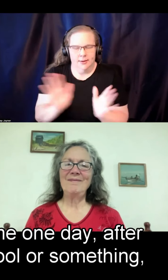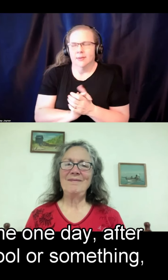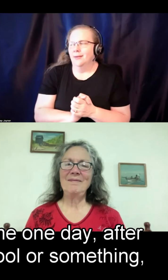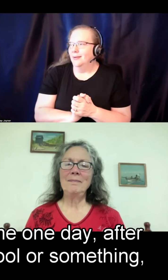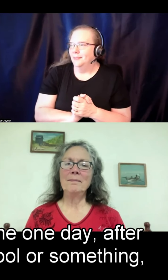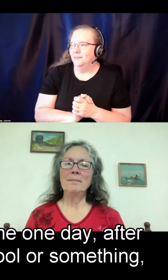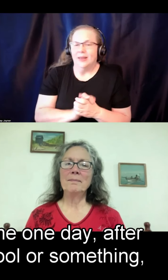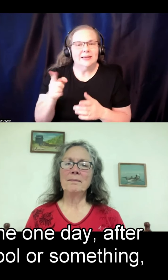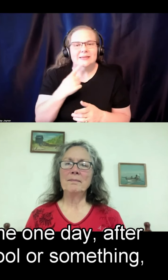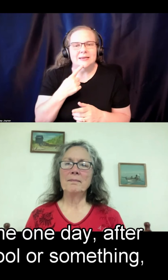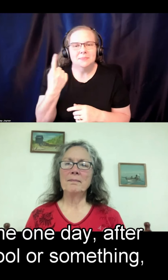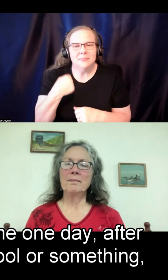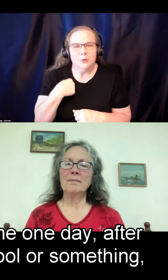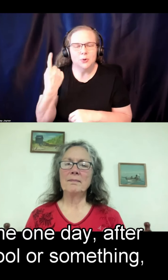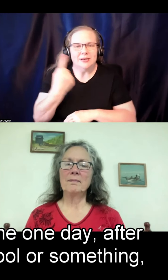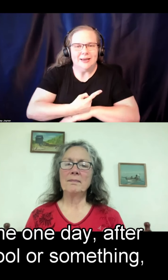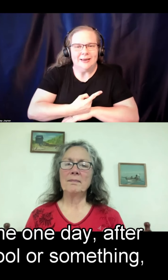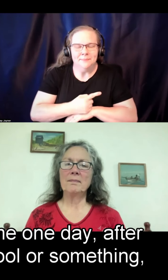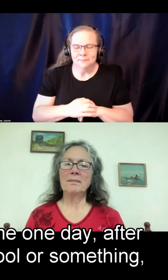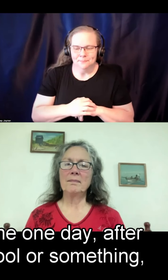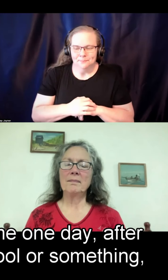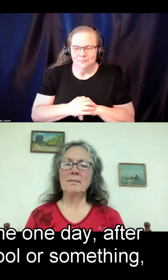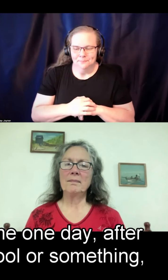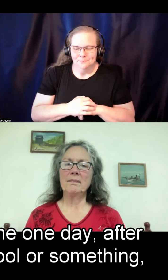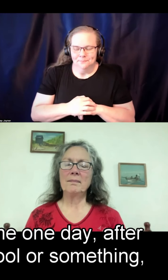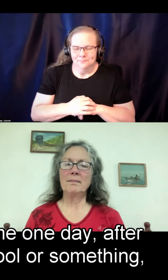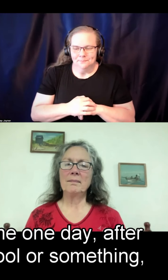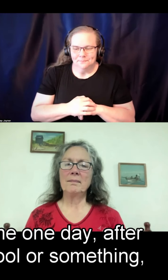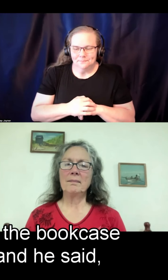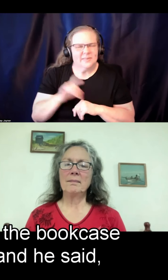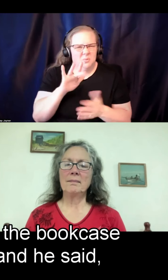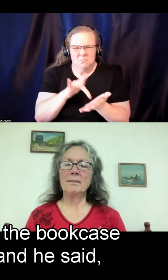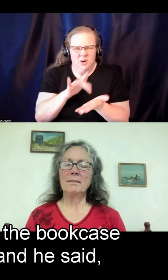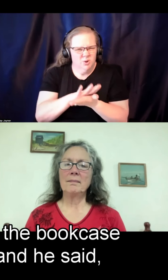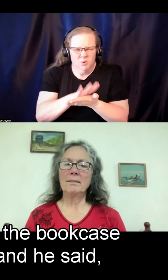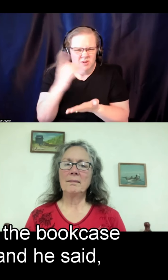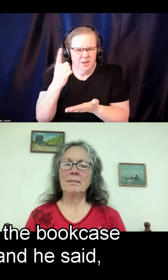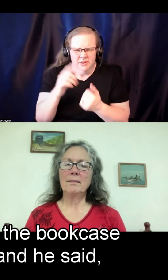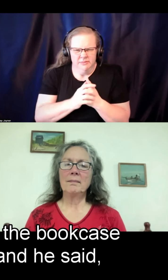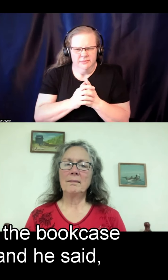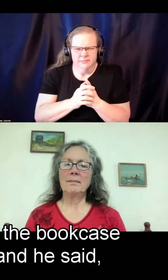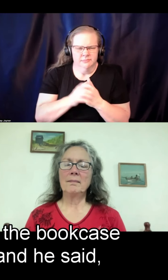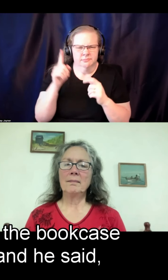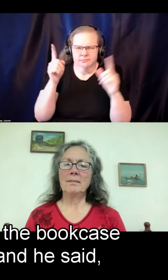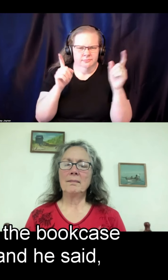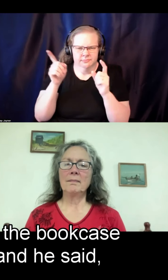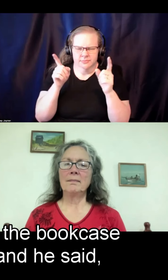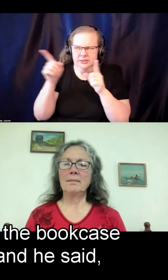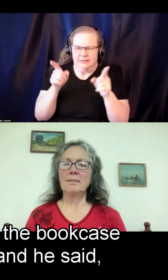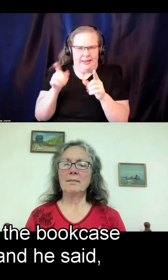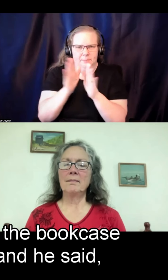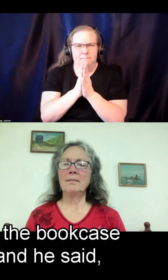And he said to me one day after he was in middle school or something, and he gestured at the bookcase